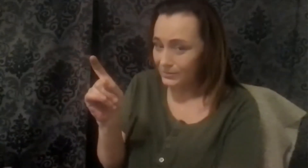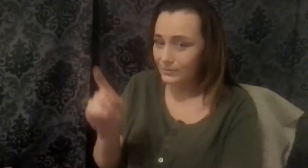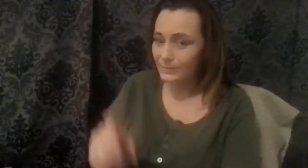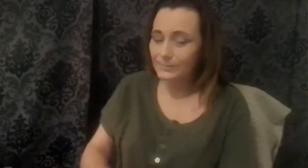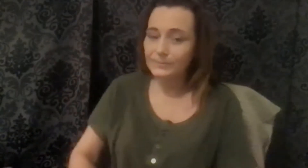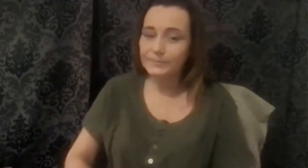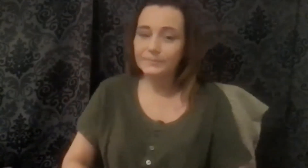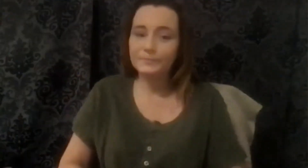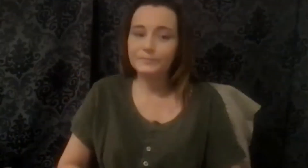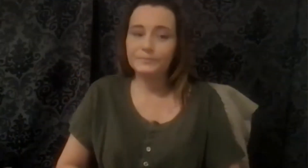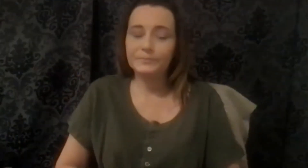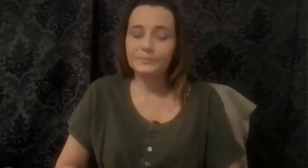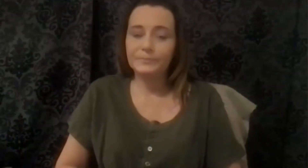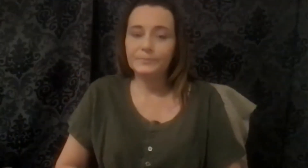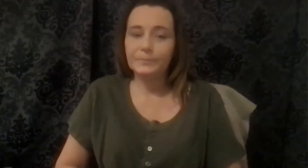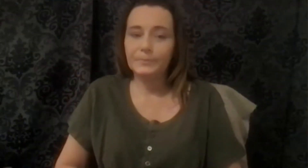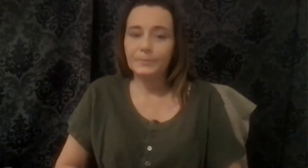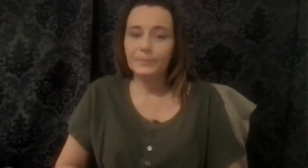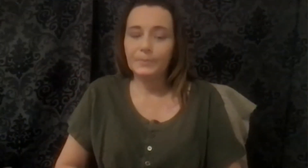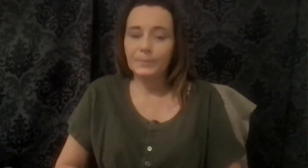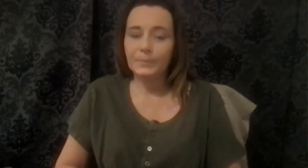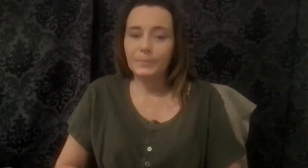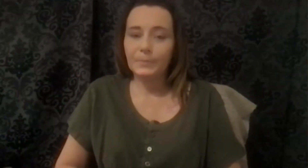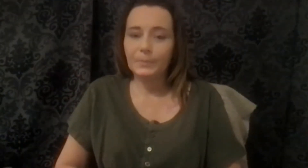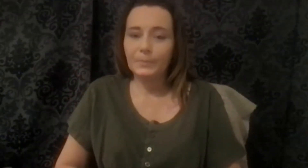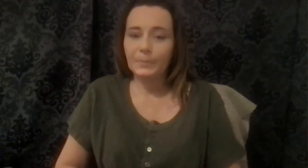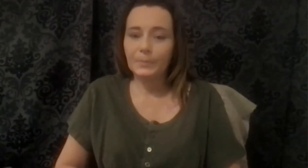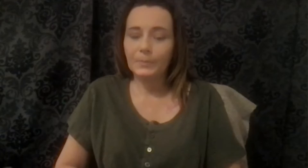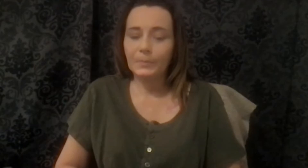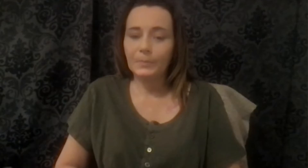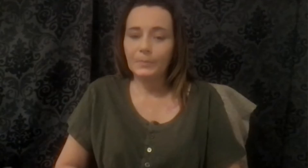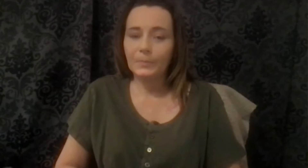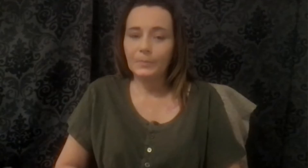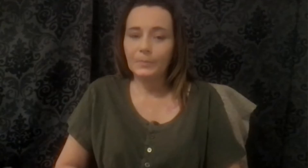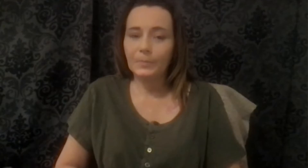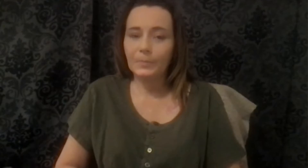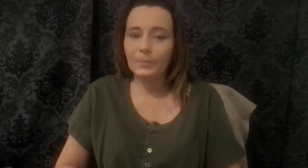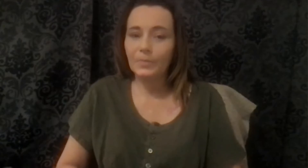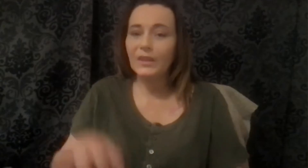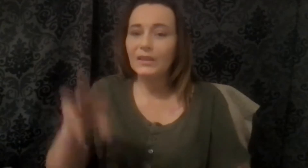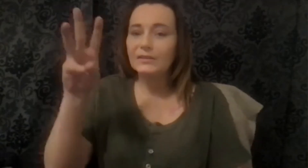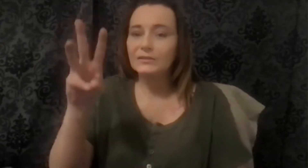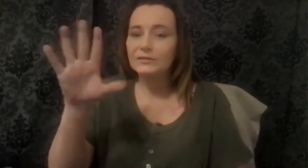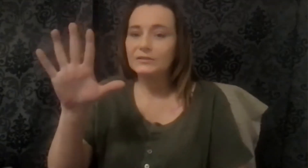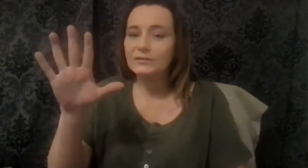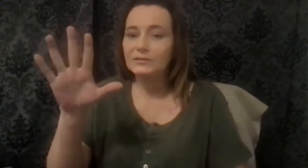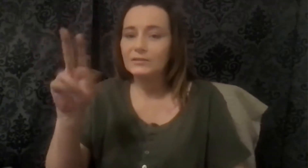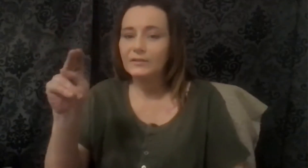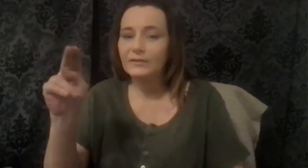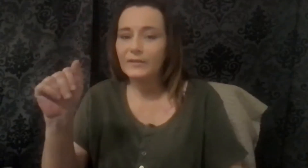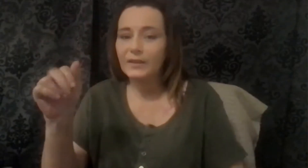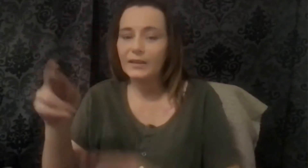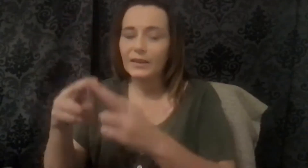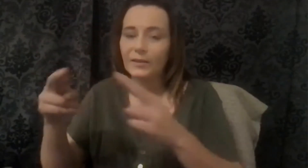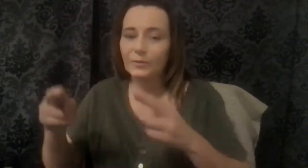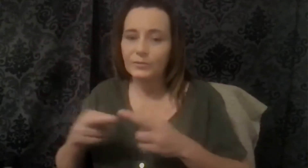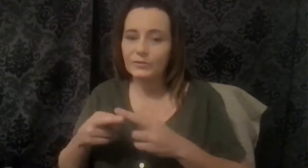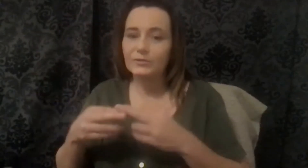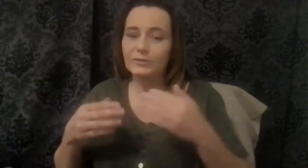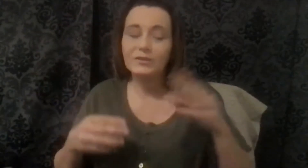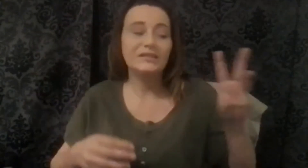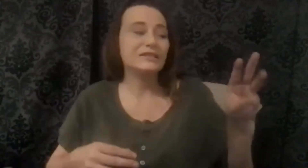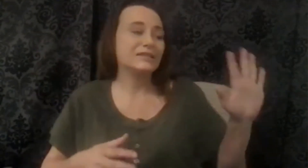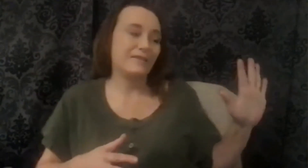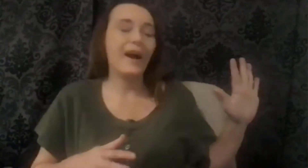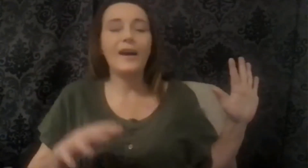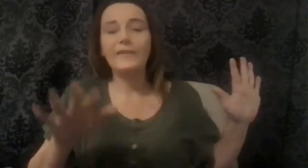I think Craig and I have come to consensus. We have about 65 to 70 regions. And we have about 112, 113 now. Correct.